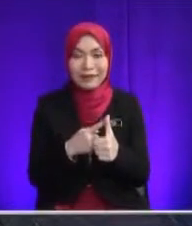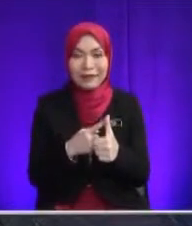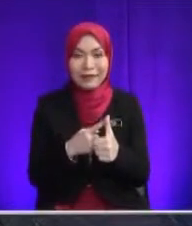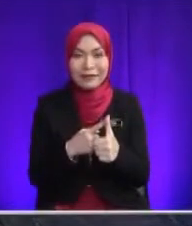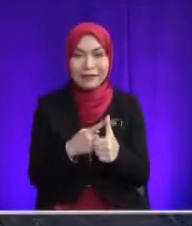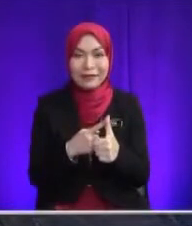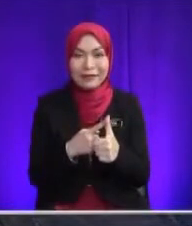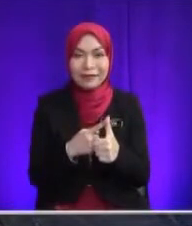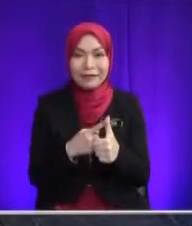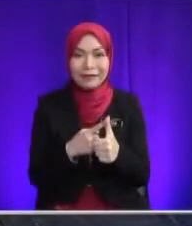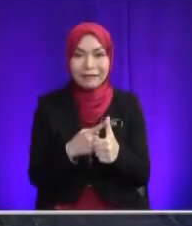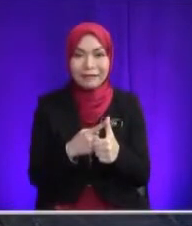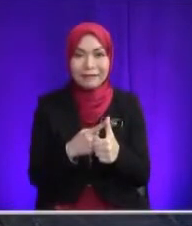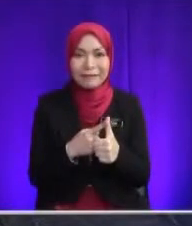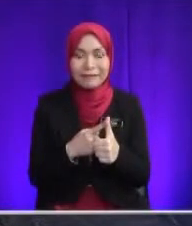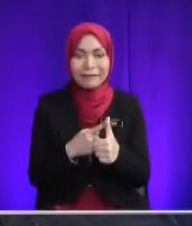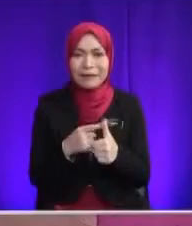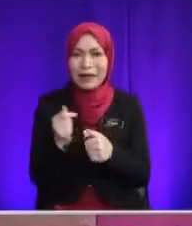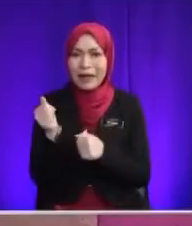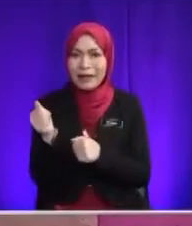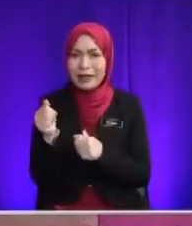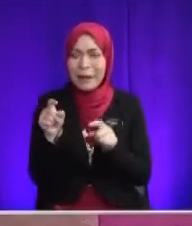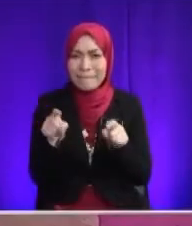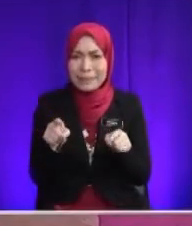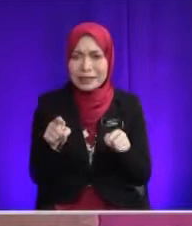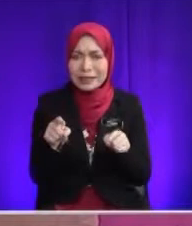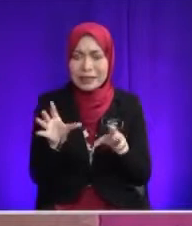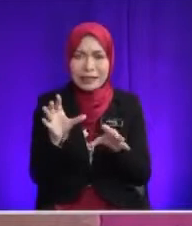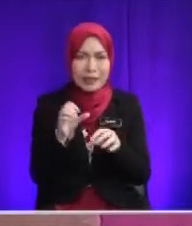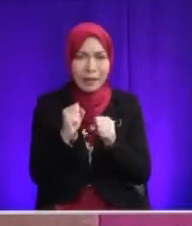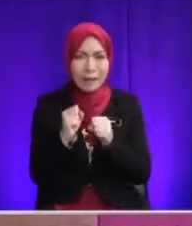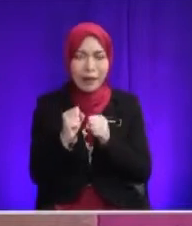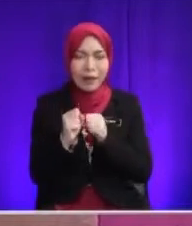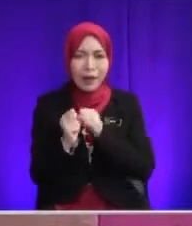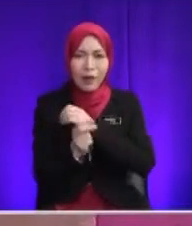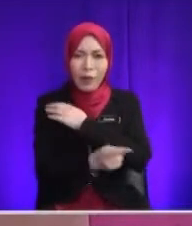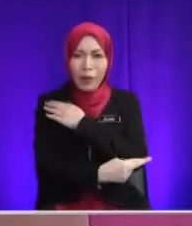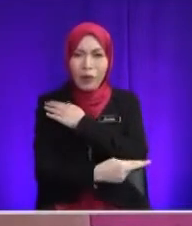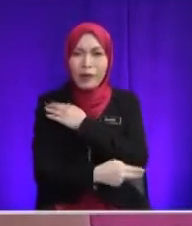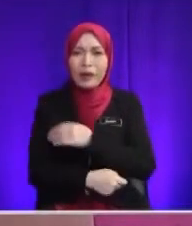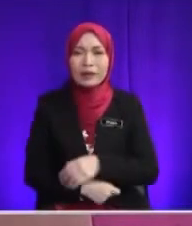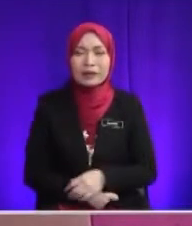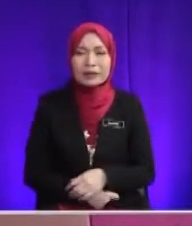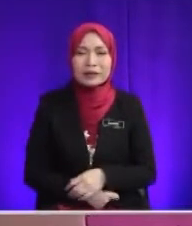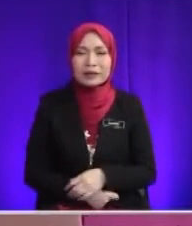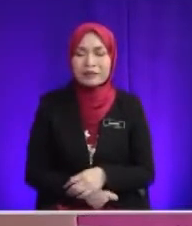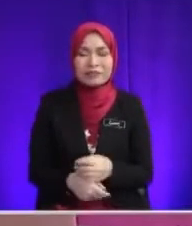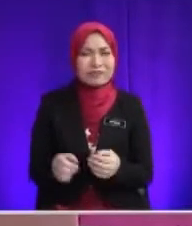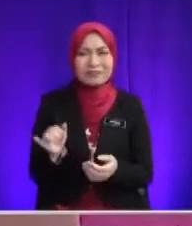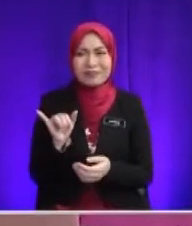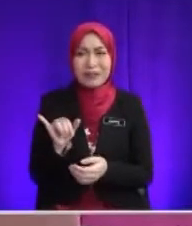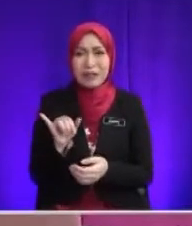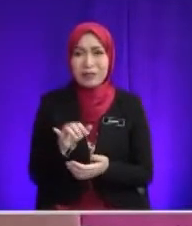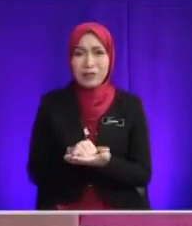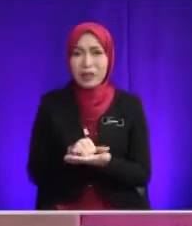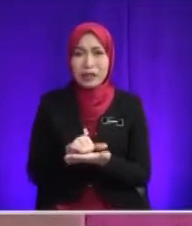He deserves the death penalty. That's a bit harsh, isn't it? That's a bit harsh. So, the female speaker